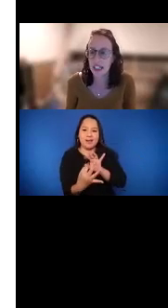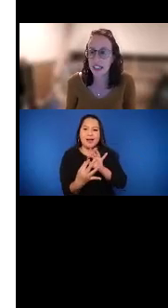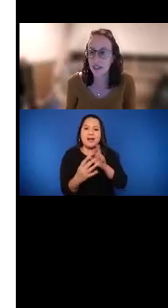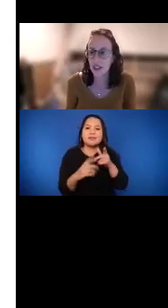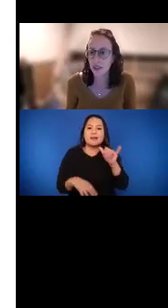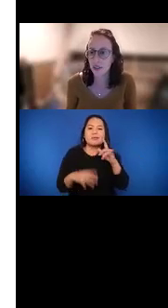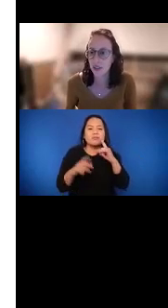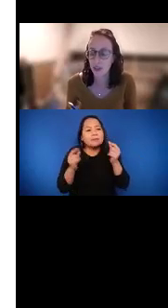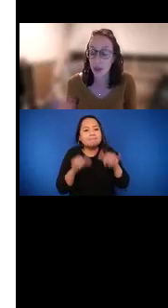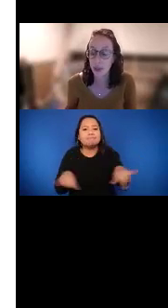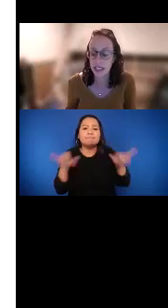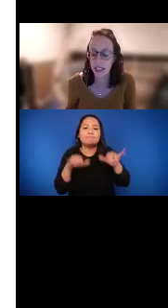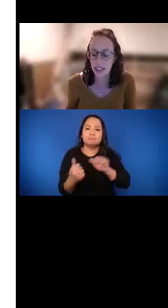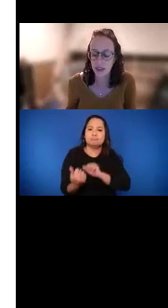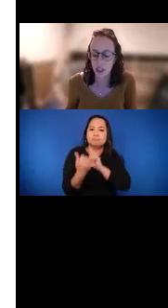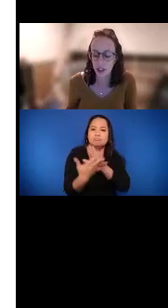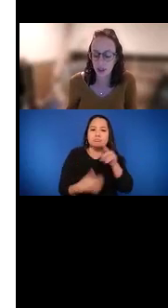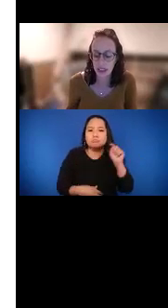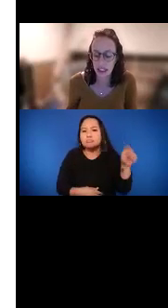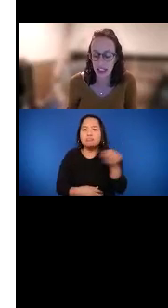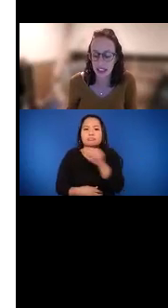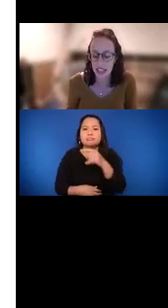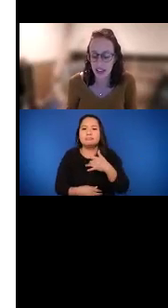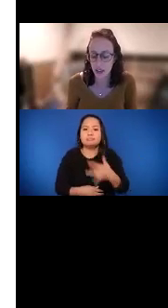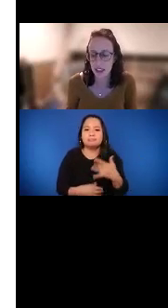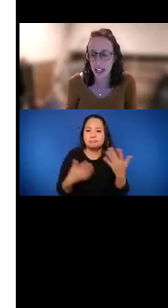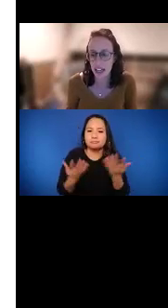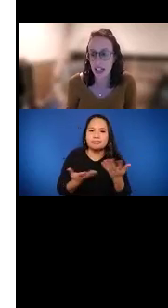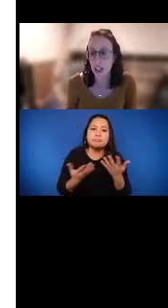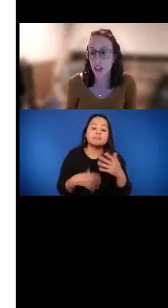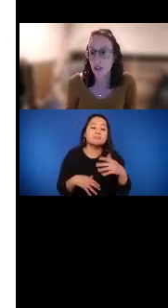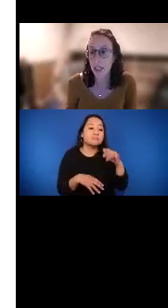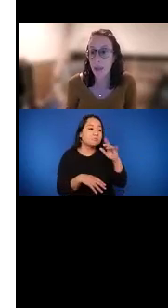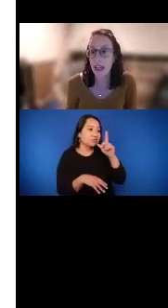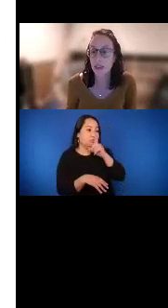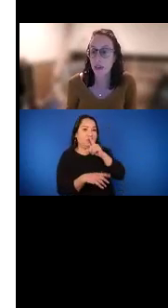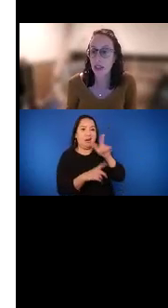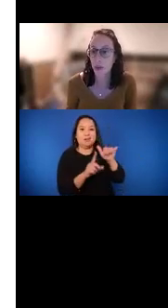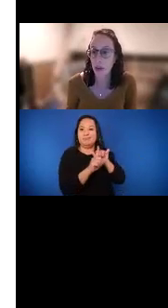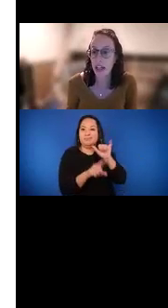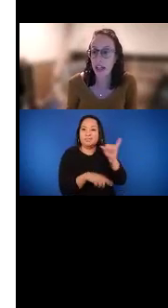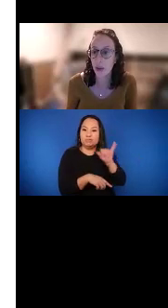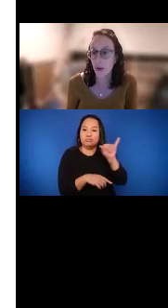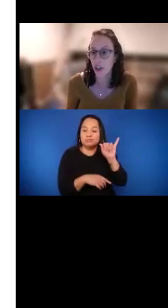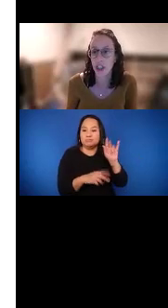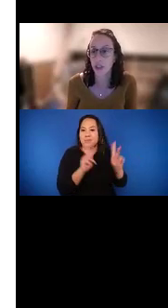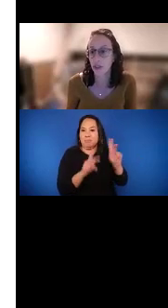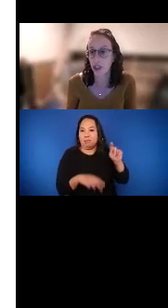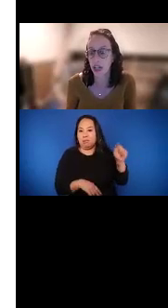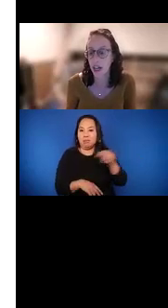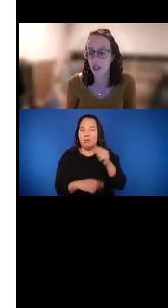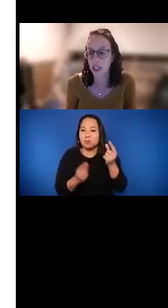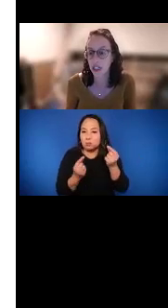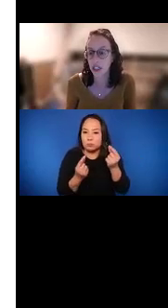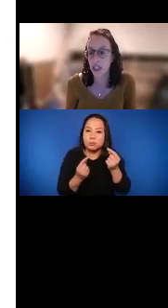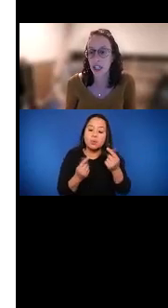insurance individuals or representatives are using is that they'll say, you need to pay us right away or you're going to lose